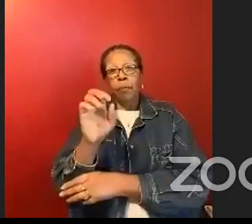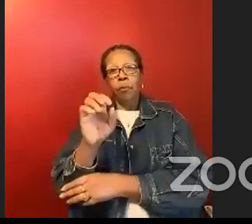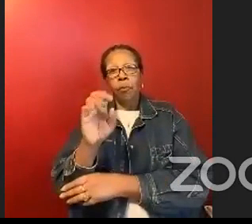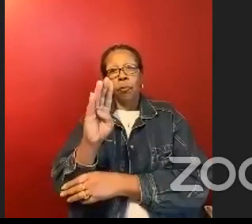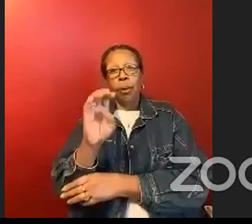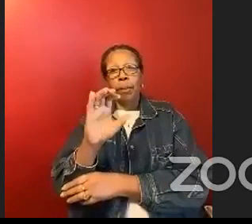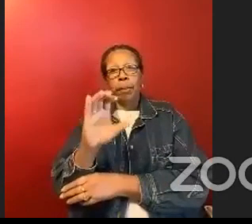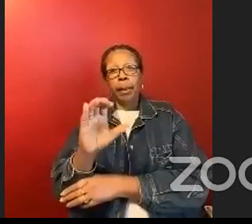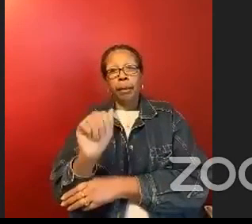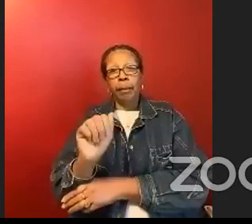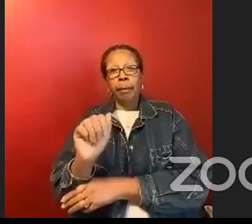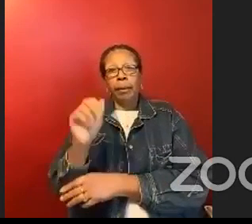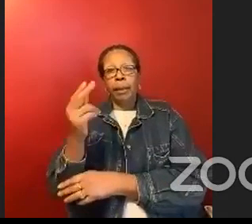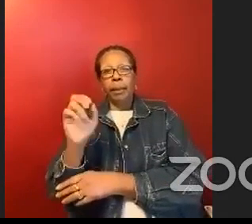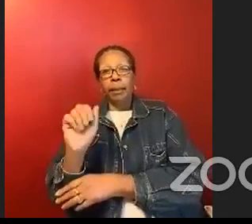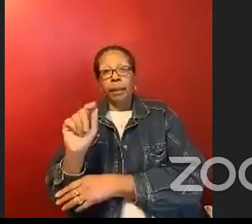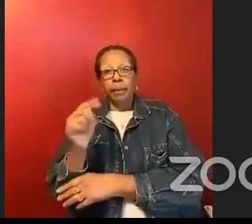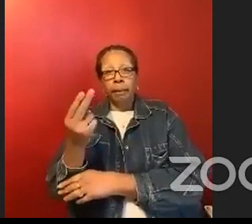Okay. And that was Francis Notley.